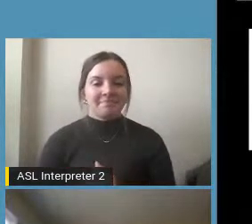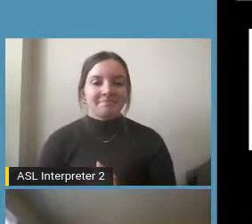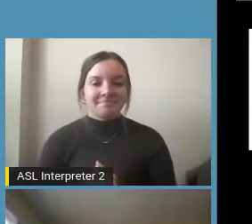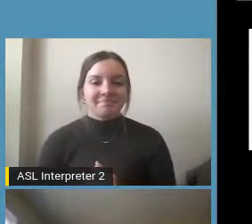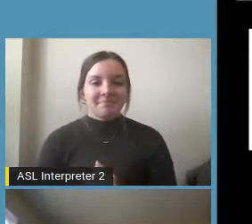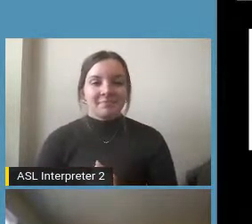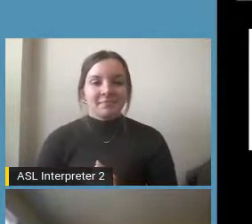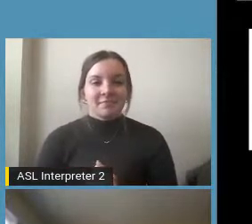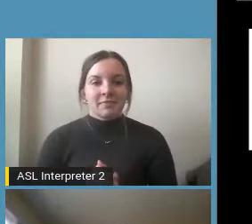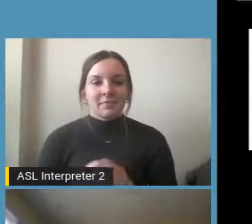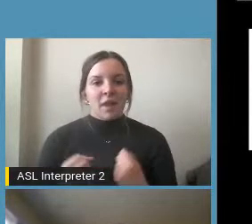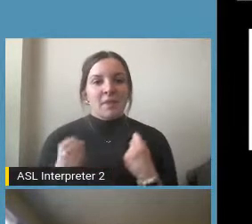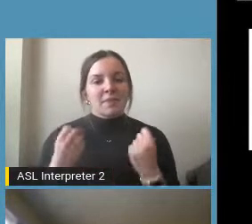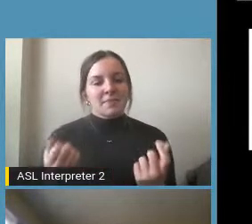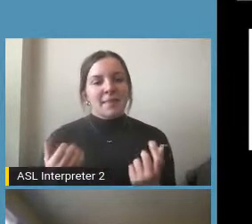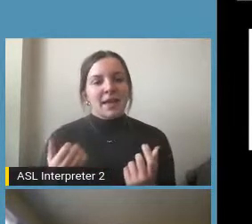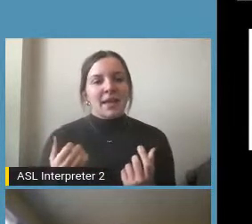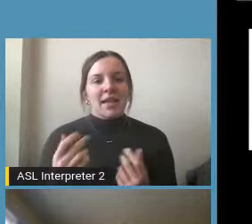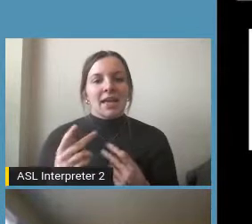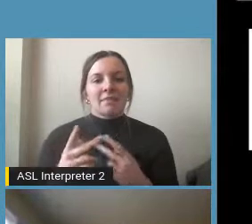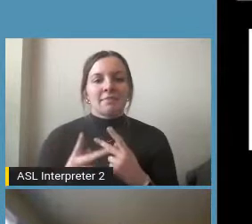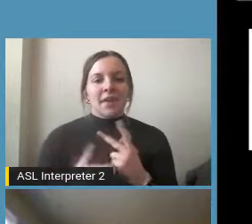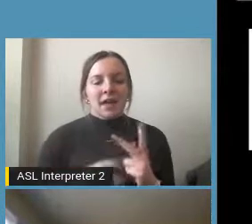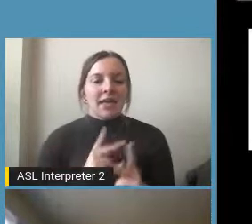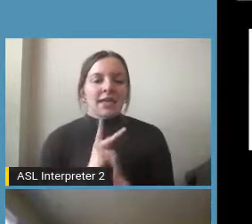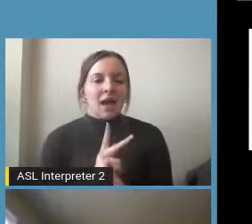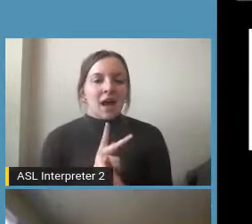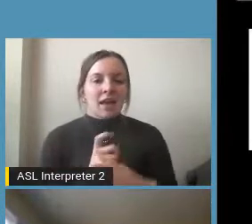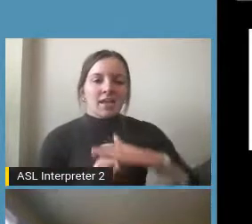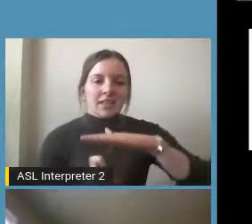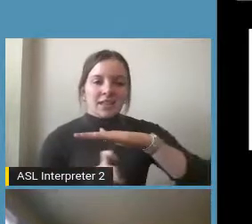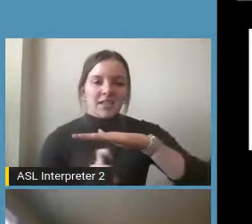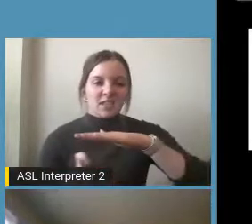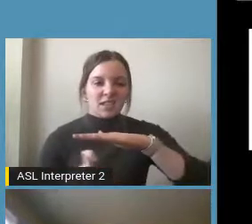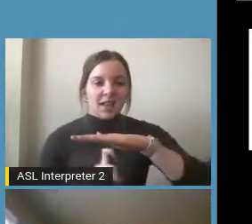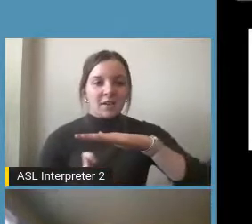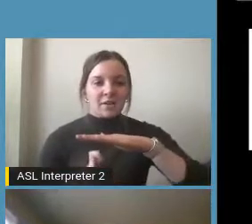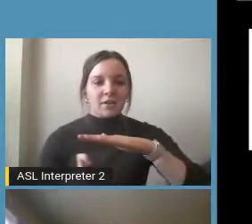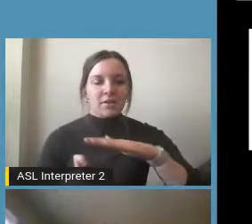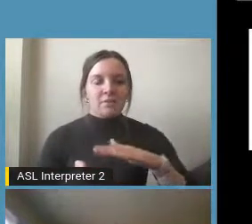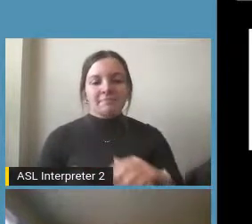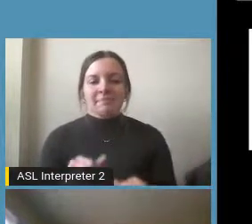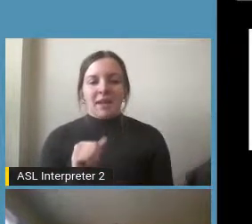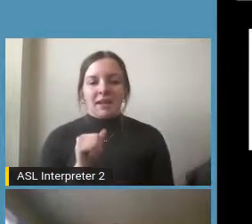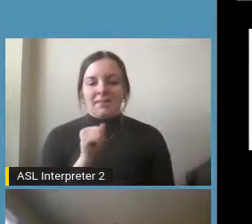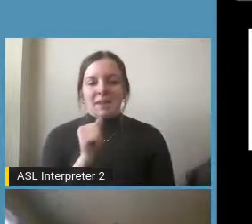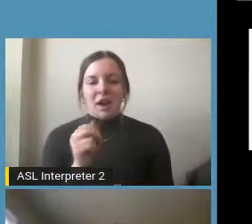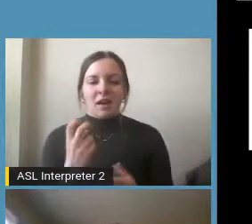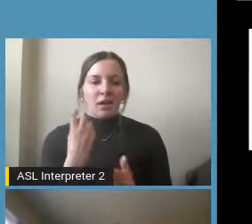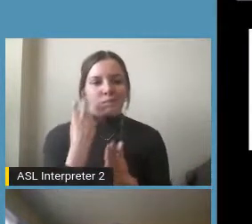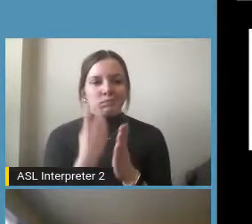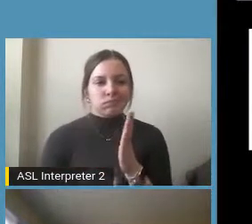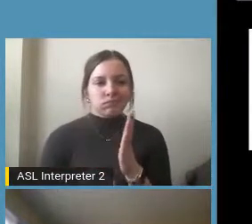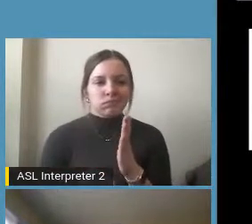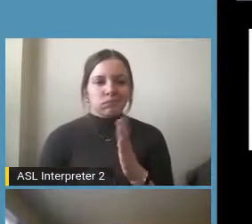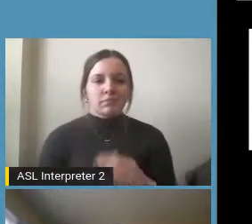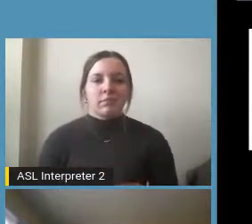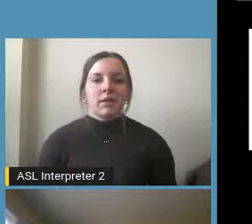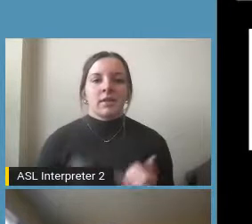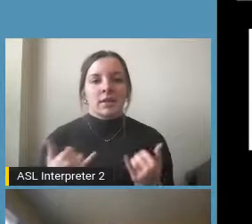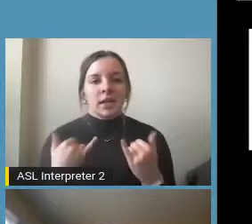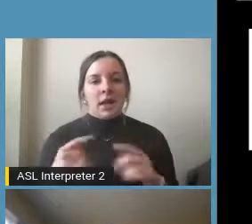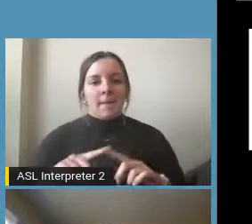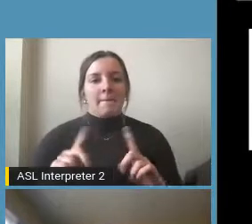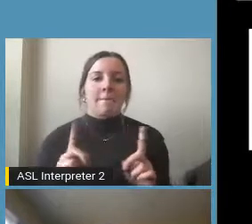There's a lot of different types of scanners. We're really not going to get into that today. I'm personally not a technician. I'm more of a